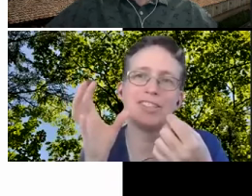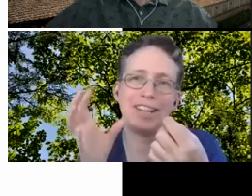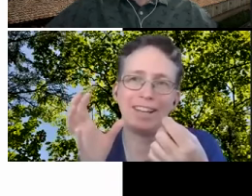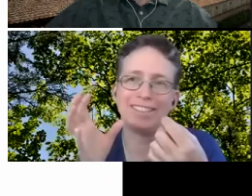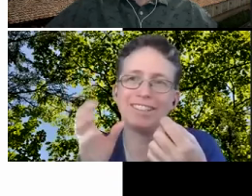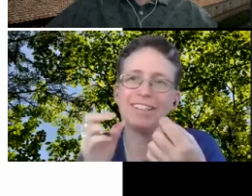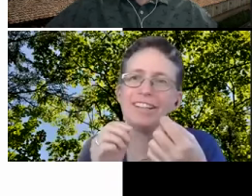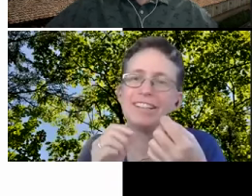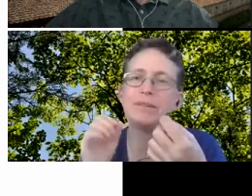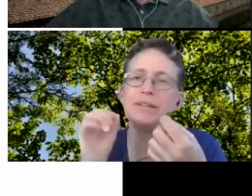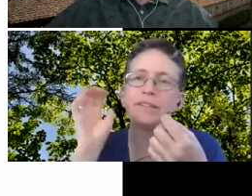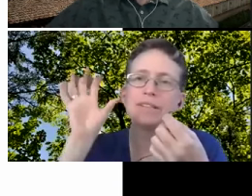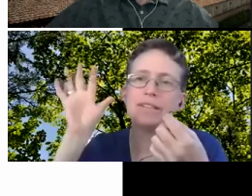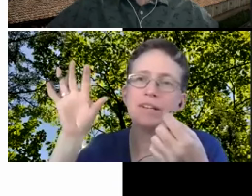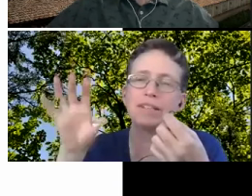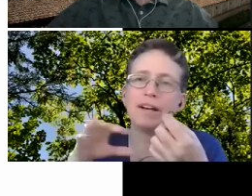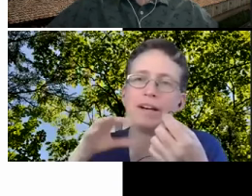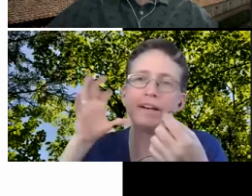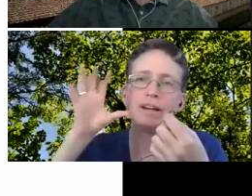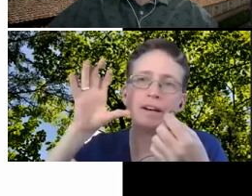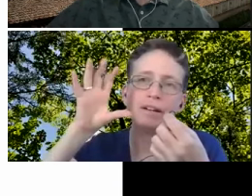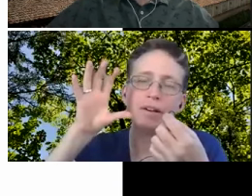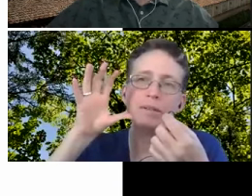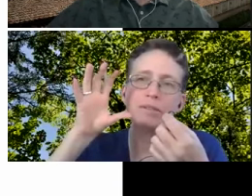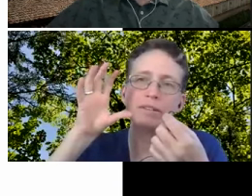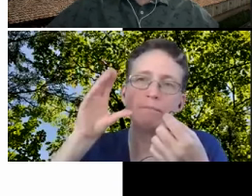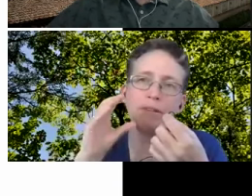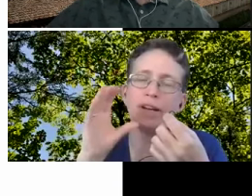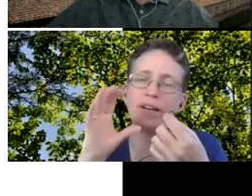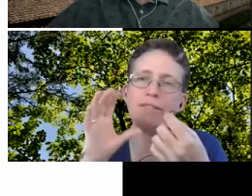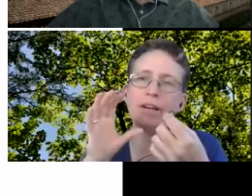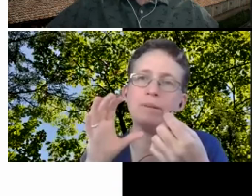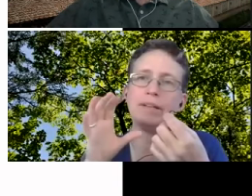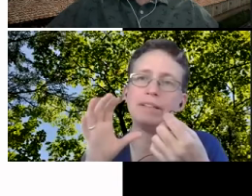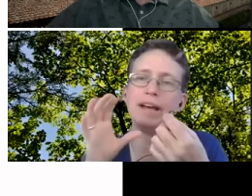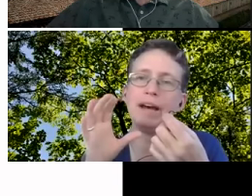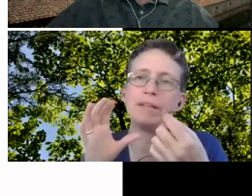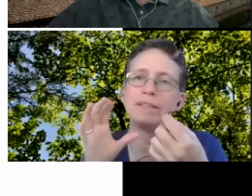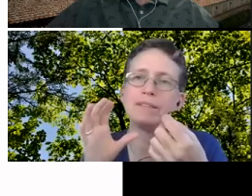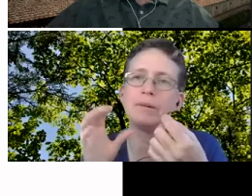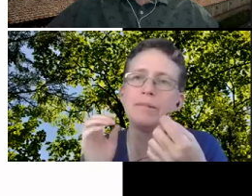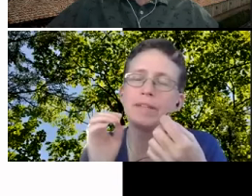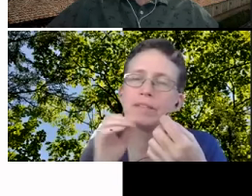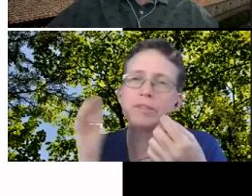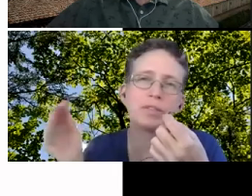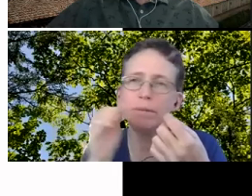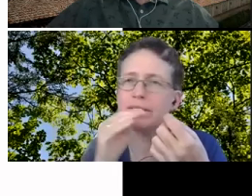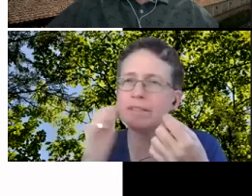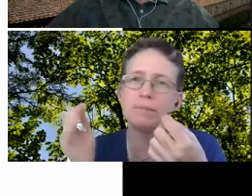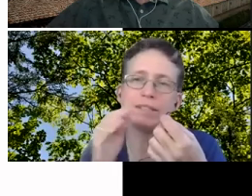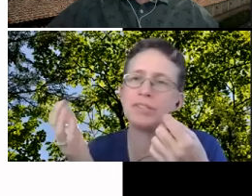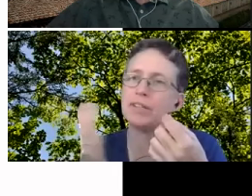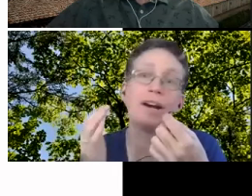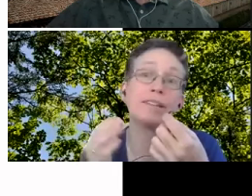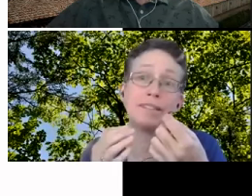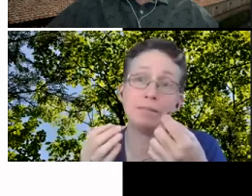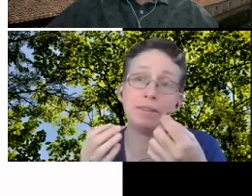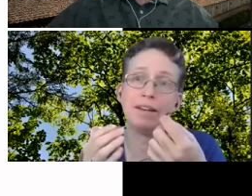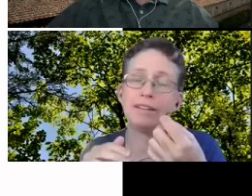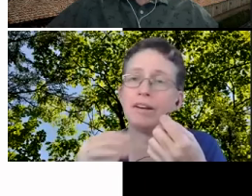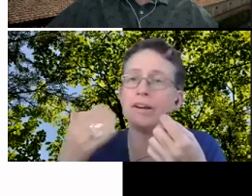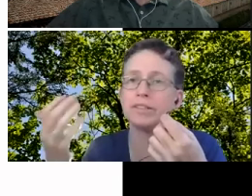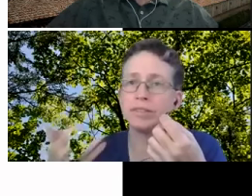resist change. So there's also a sort of buffering of variability that happens. So disturbance and urbanization are not the